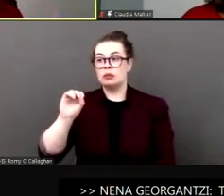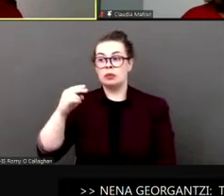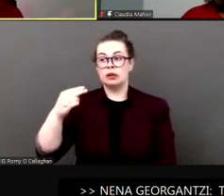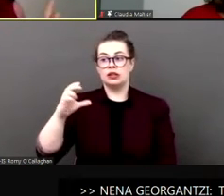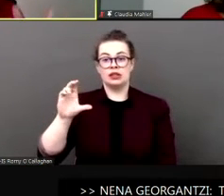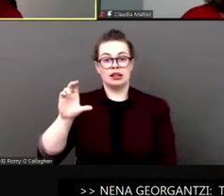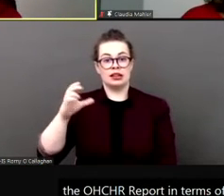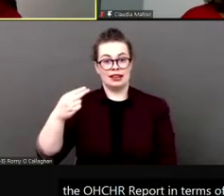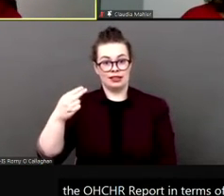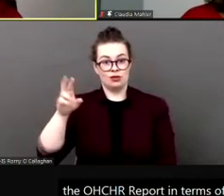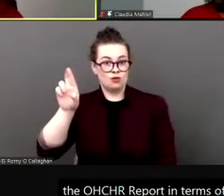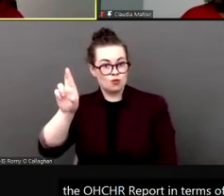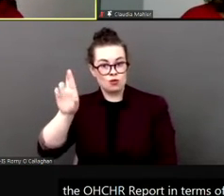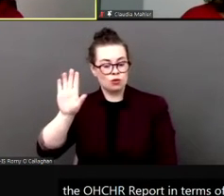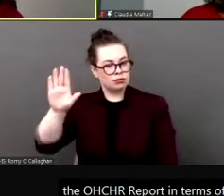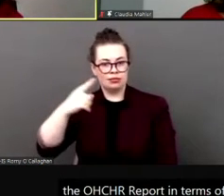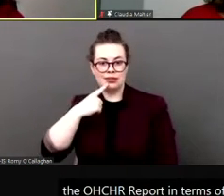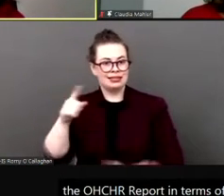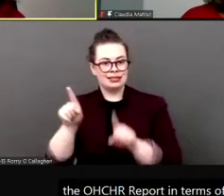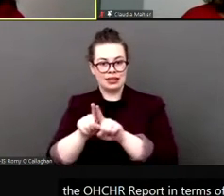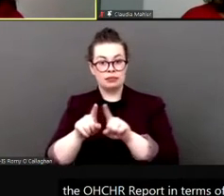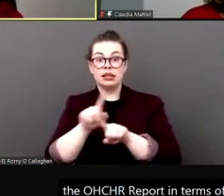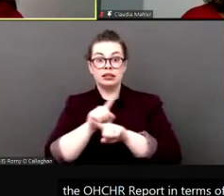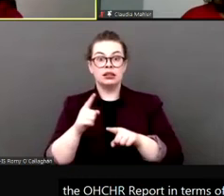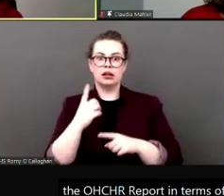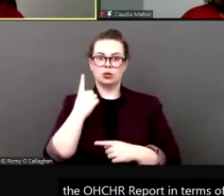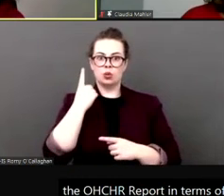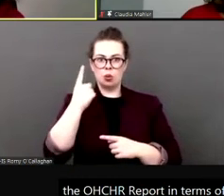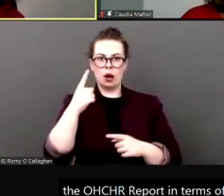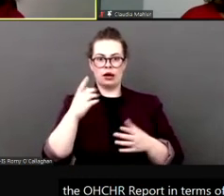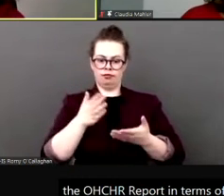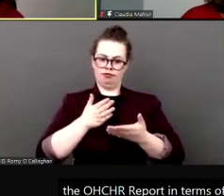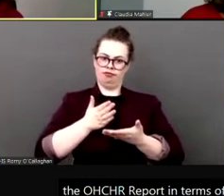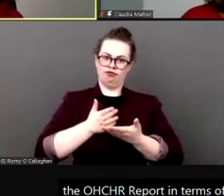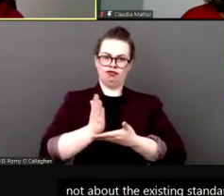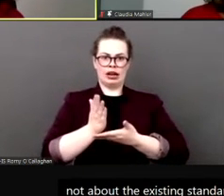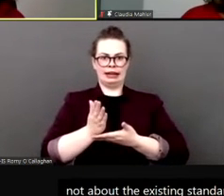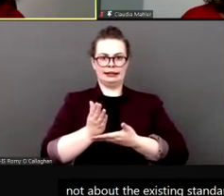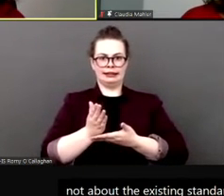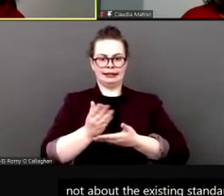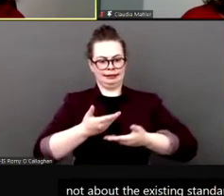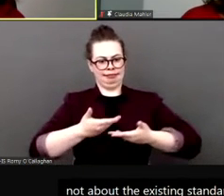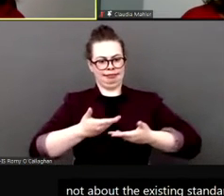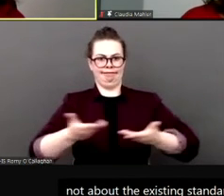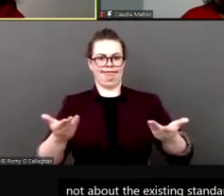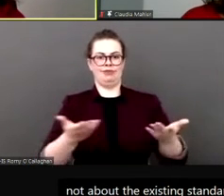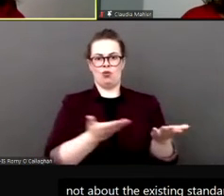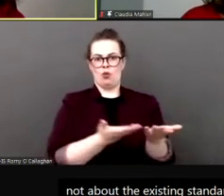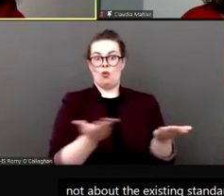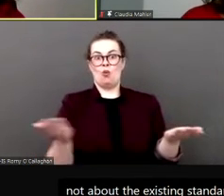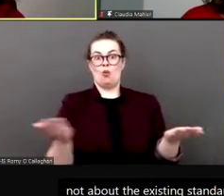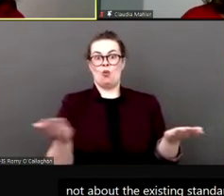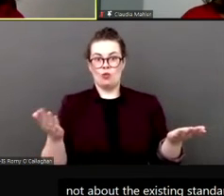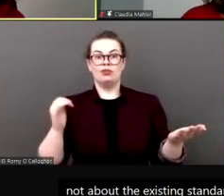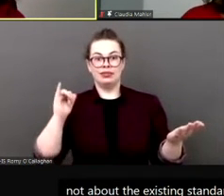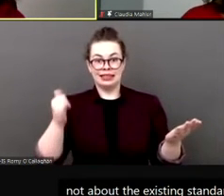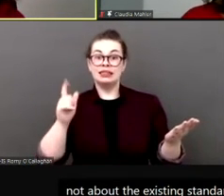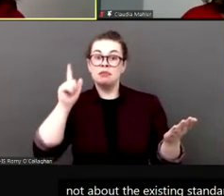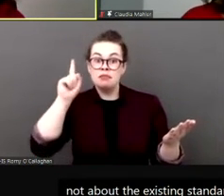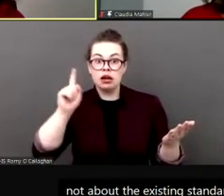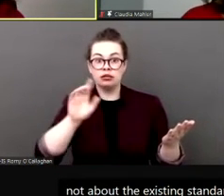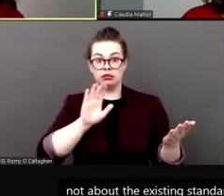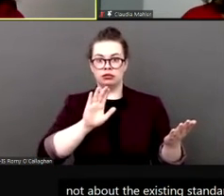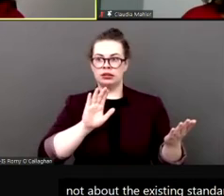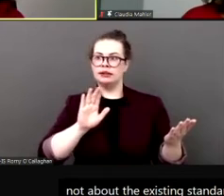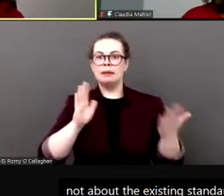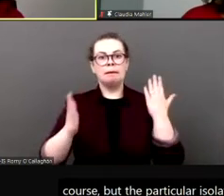standards equally apply, of course, to older persons, but the particular violations that they have been facing are not necessarily as visible